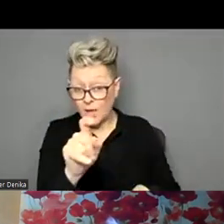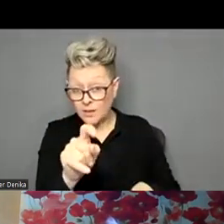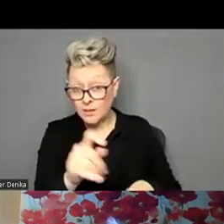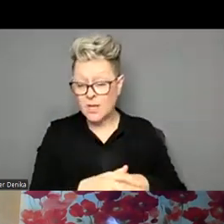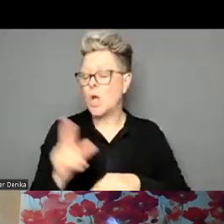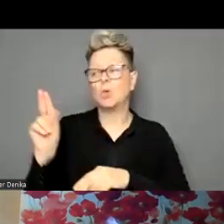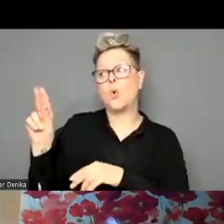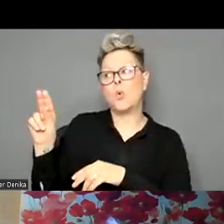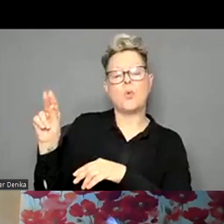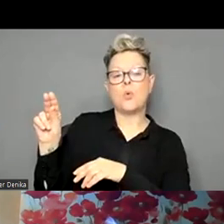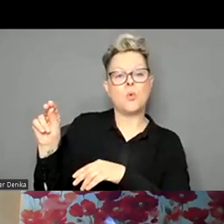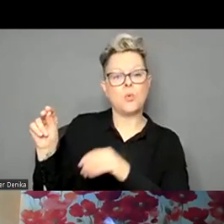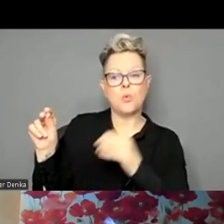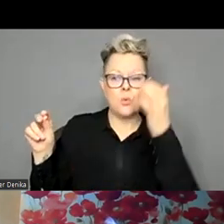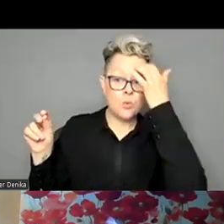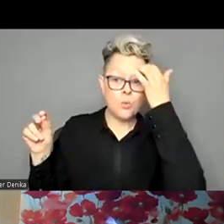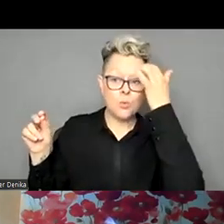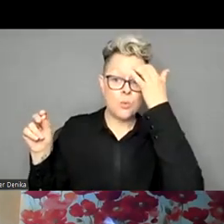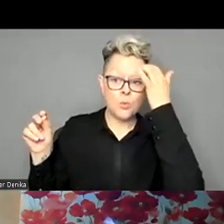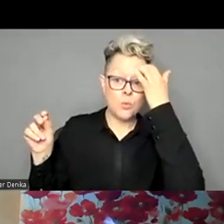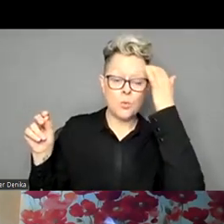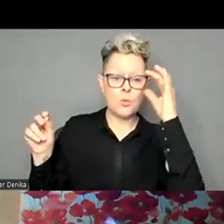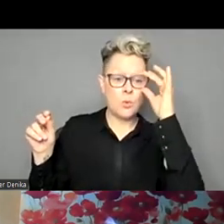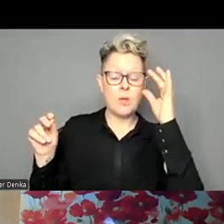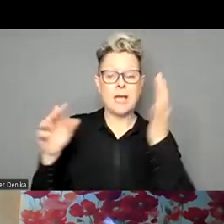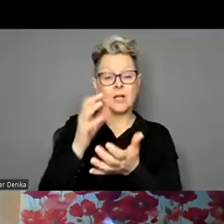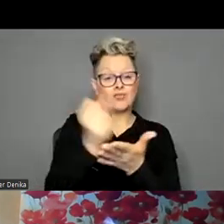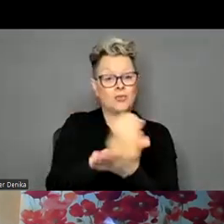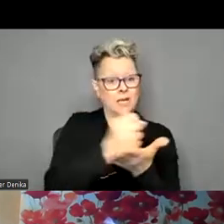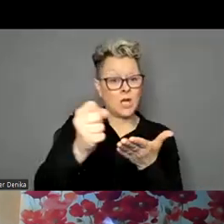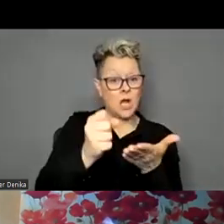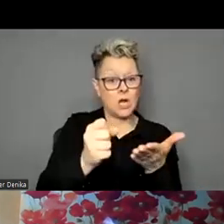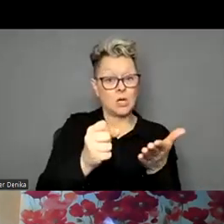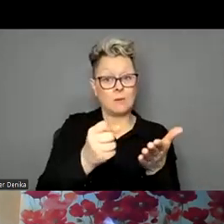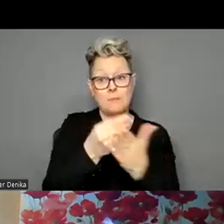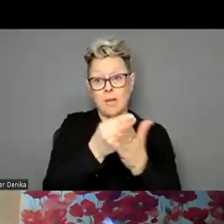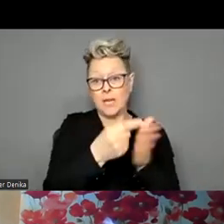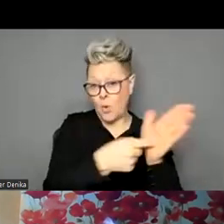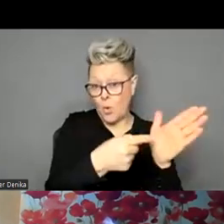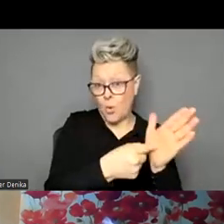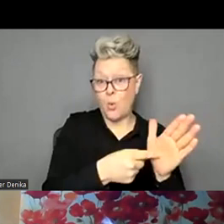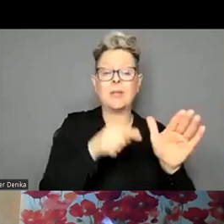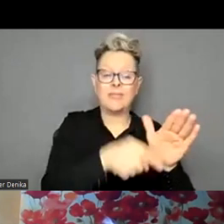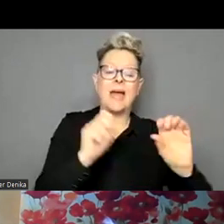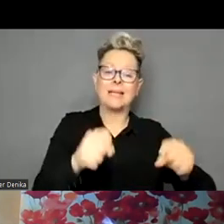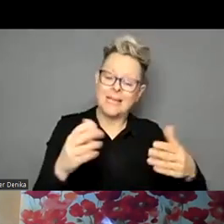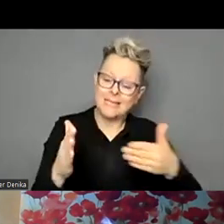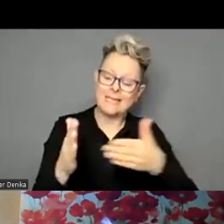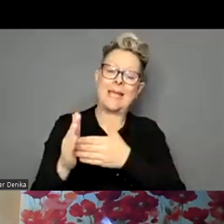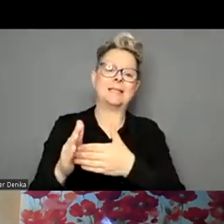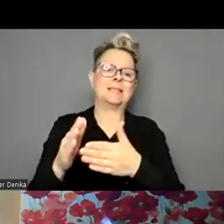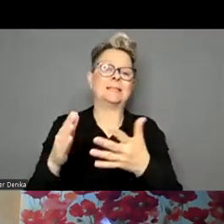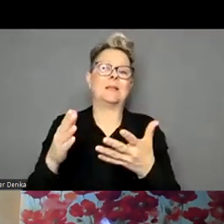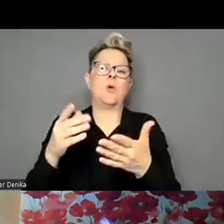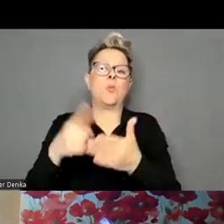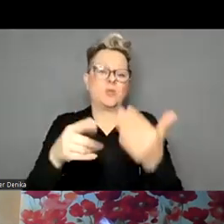No, I mean, your credit card debts are a valid claim against your estate, okay? So your credit card company